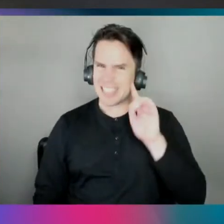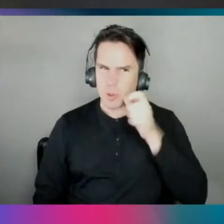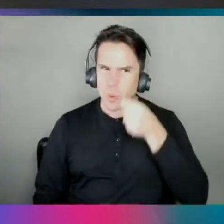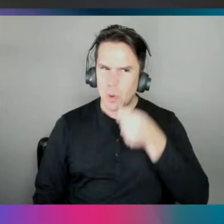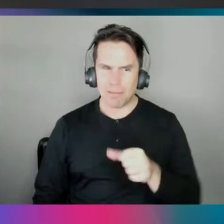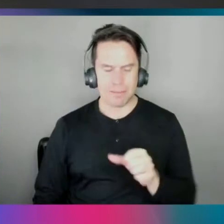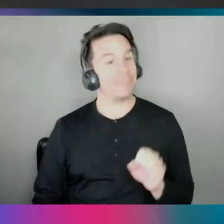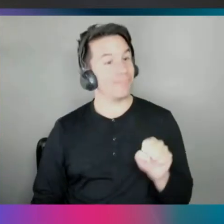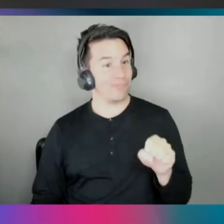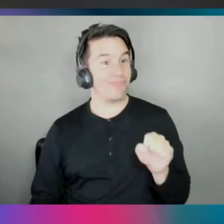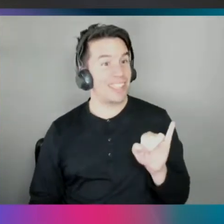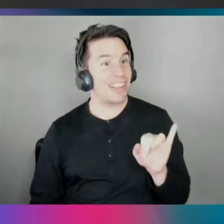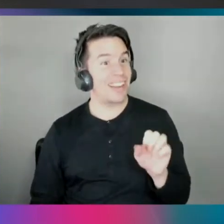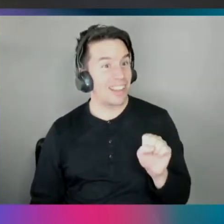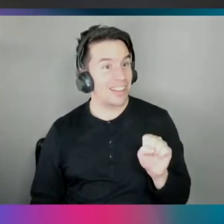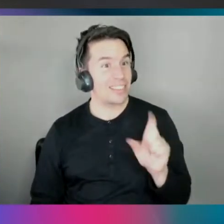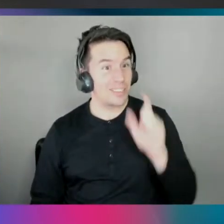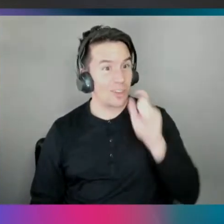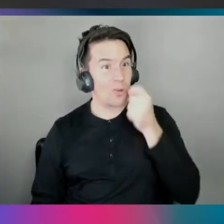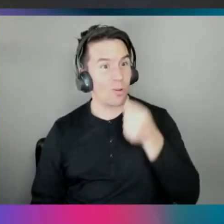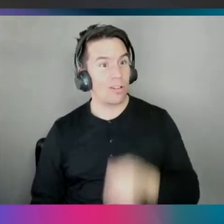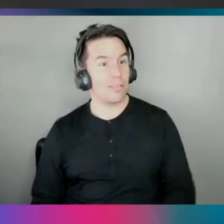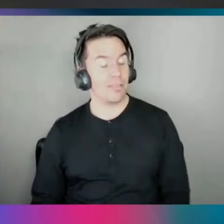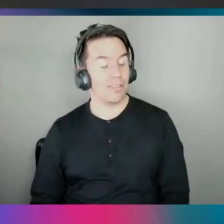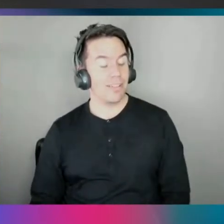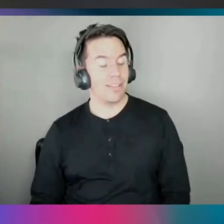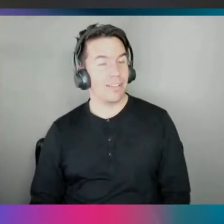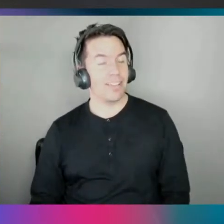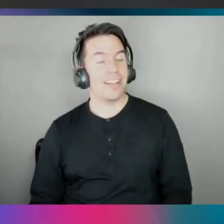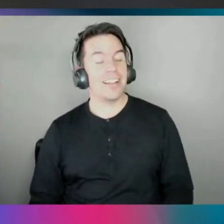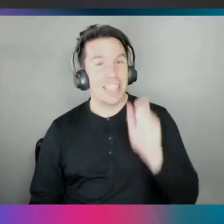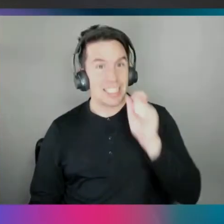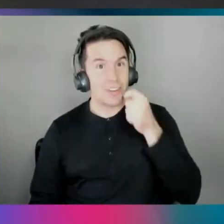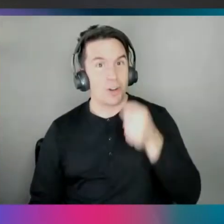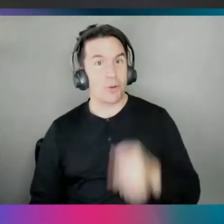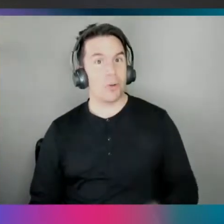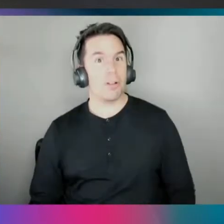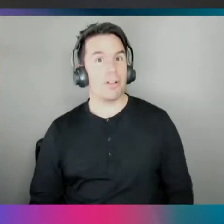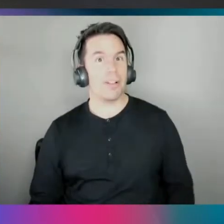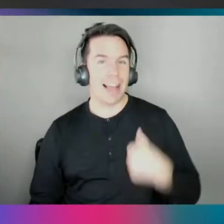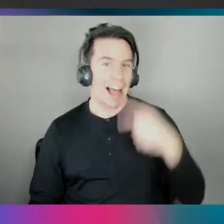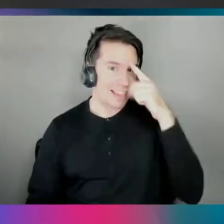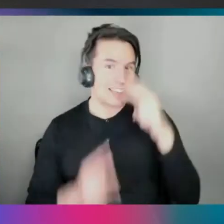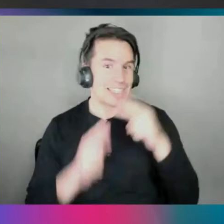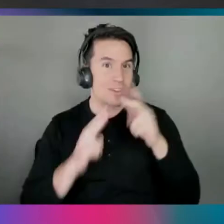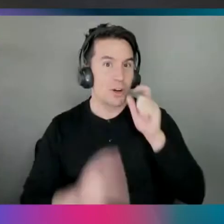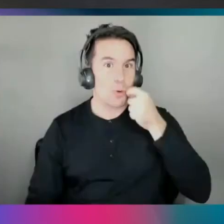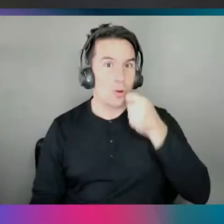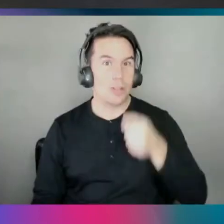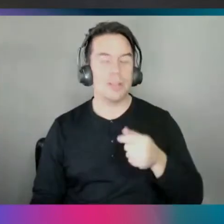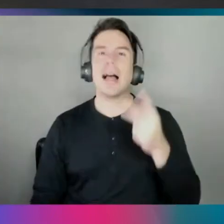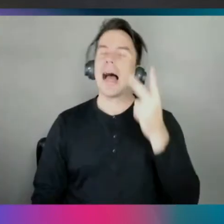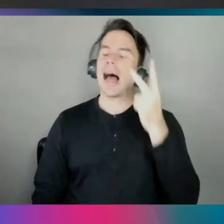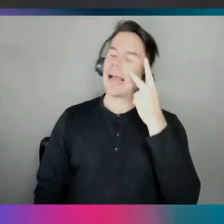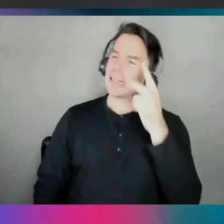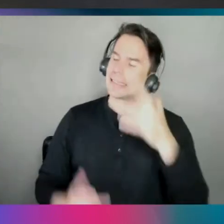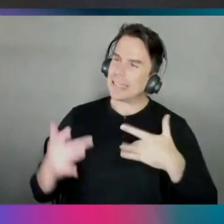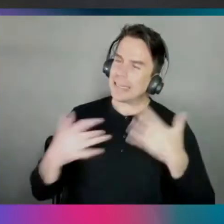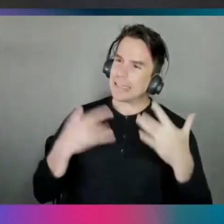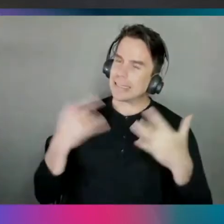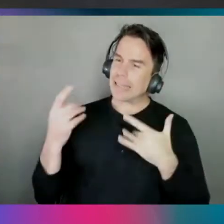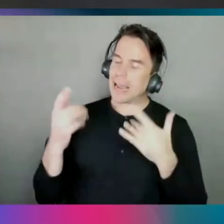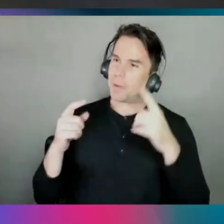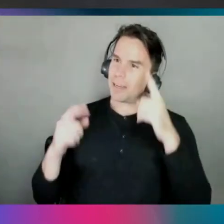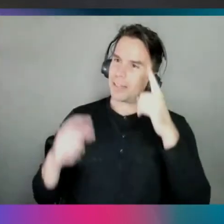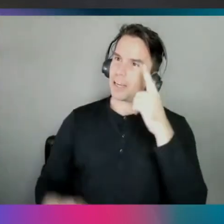cool. It is really cool. I can see the excitement in your eyes. It is. You It's lit hard- up a little bit. It's hard not